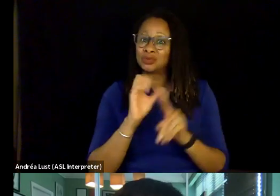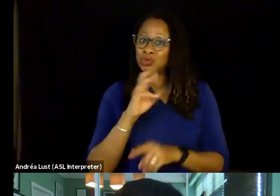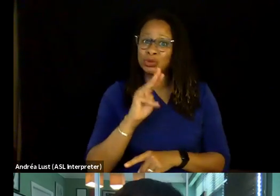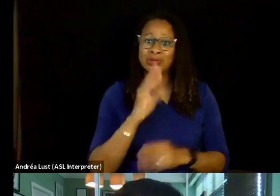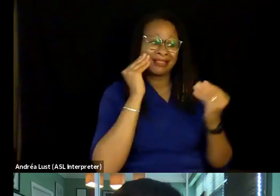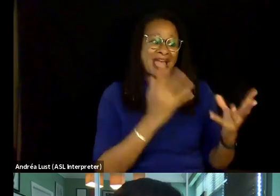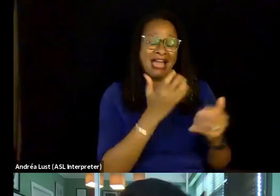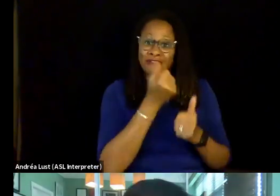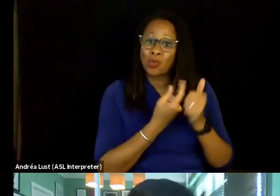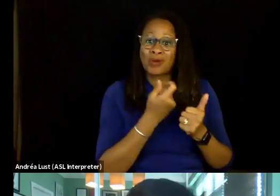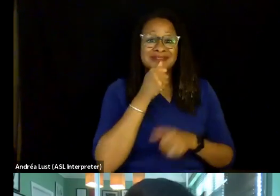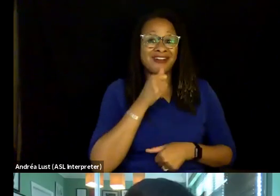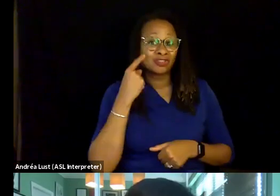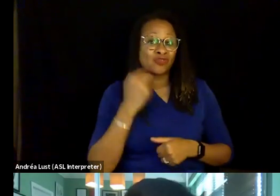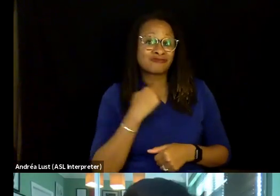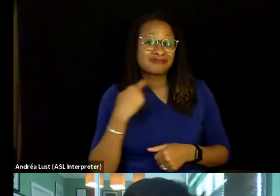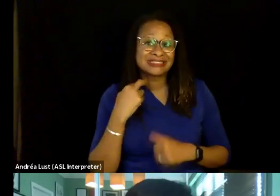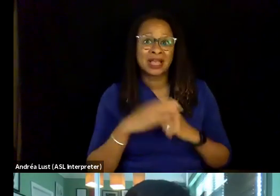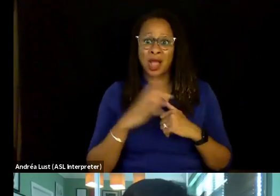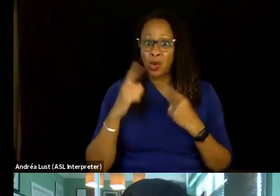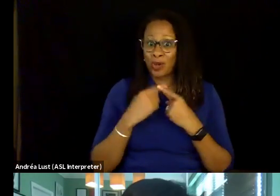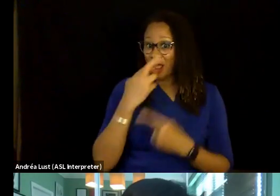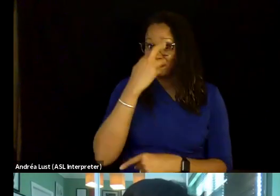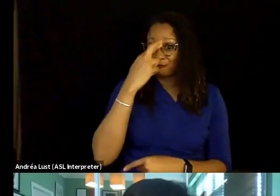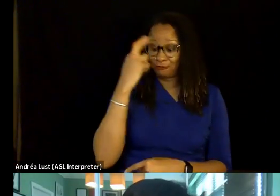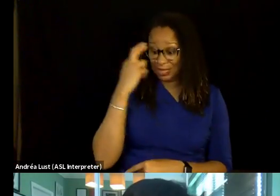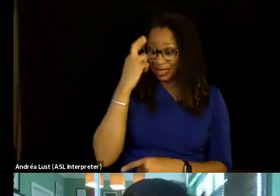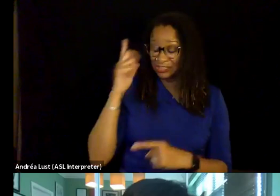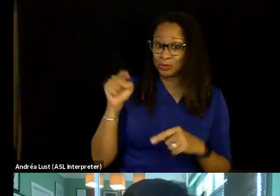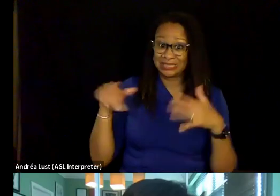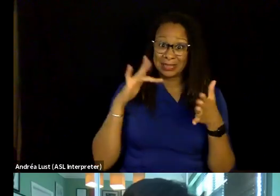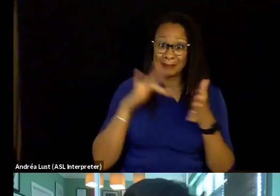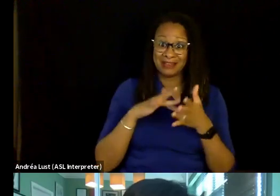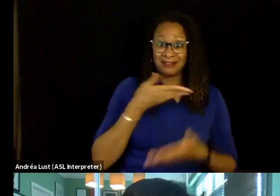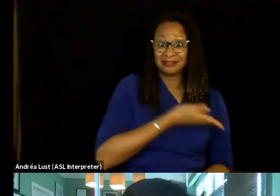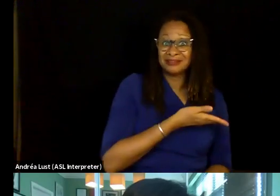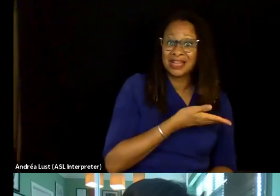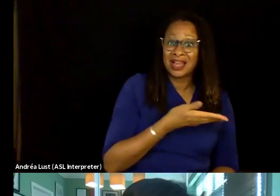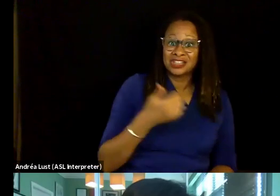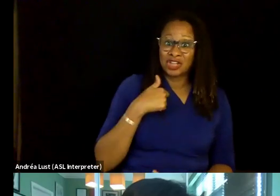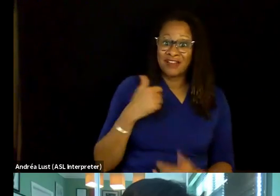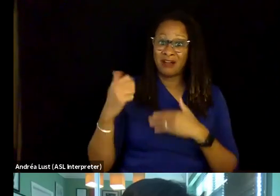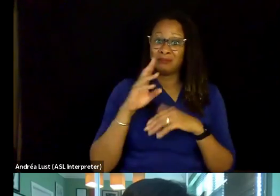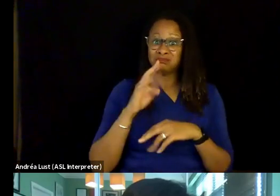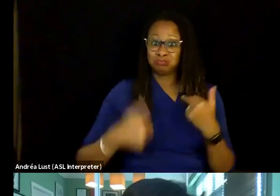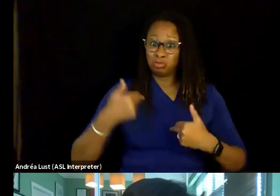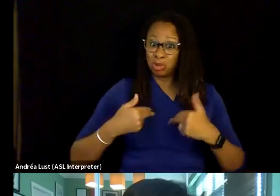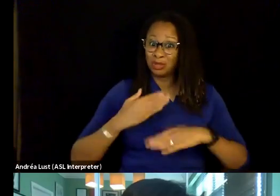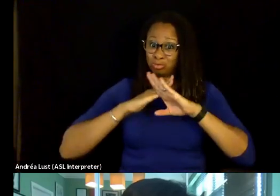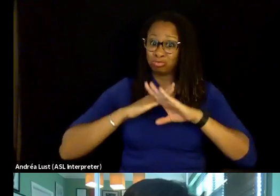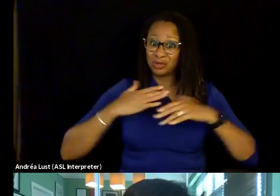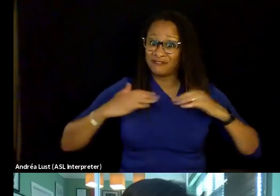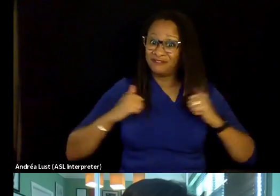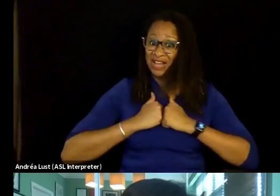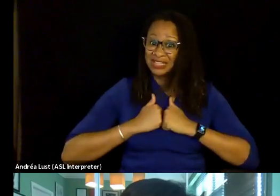So when I realized that she was at the crosshairs, meaning we were also in the crosshairs, no matter how visible we were,